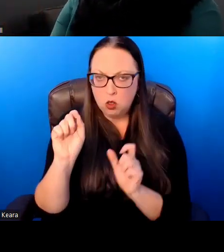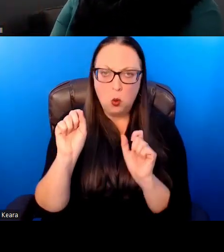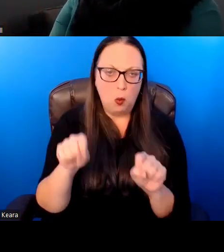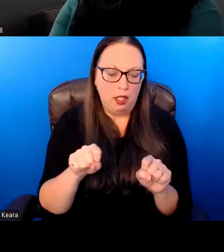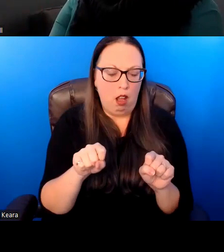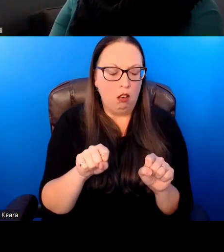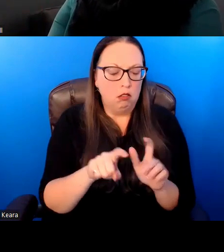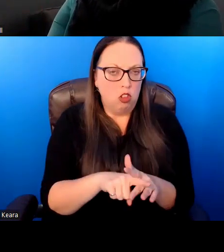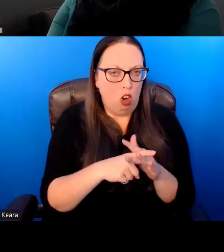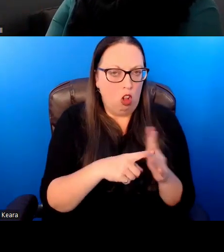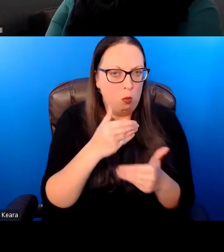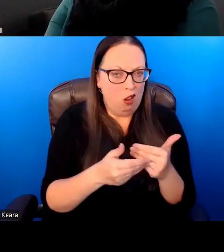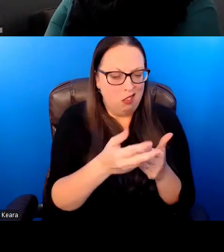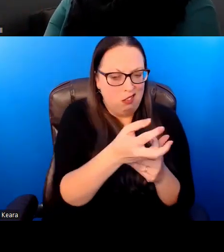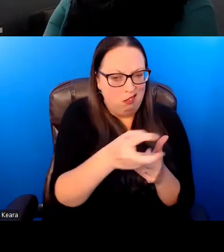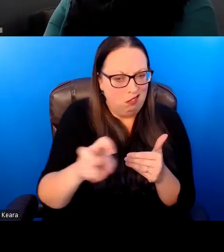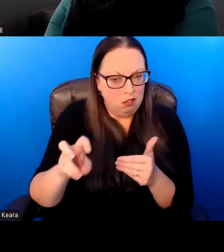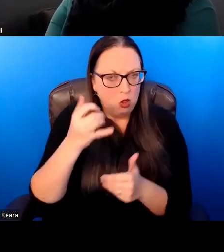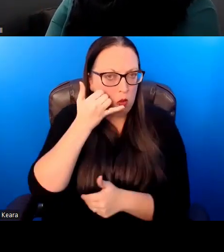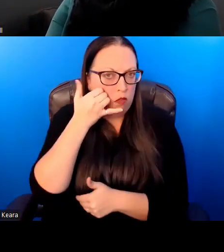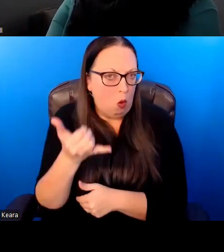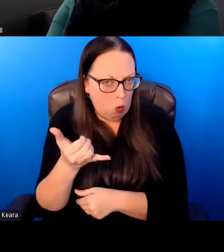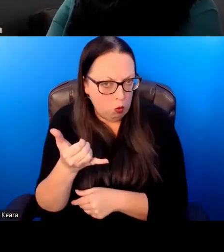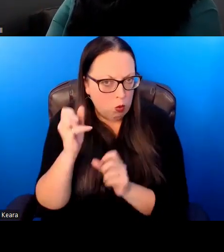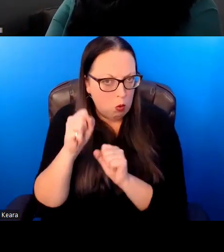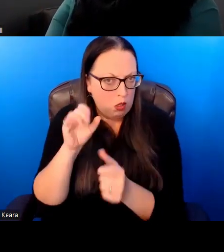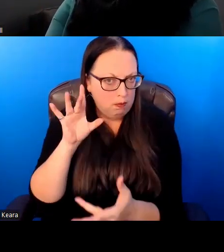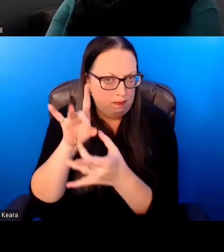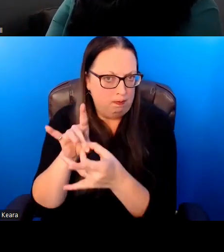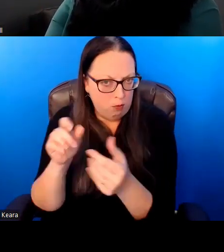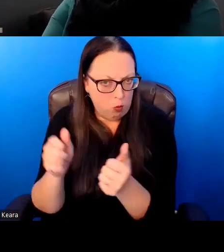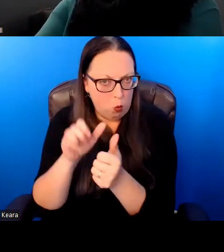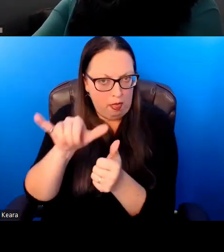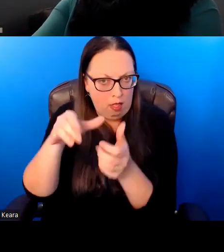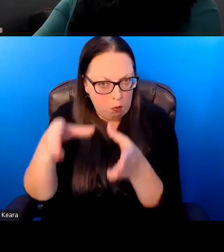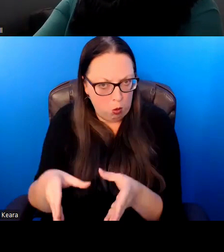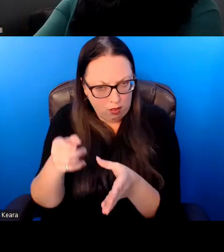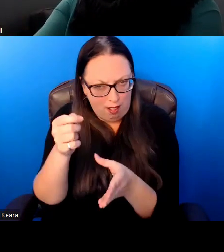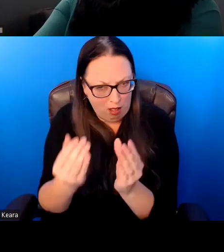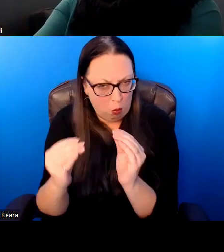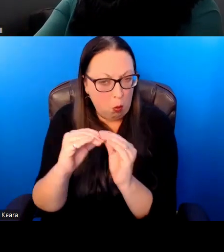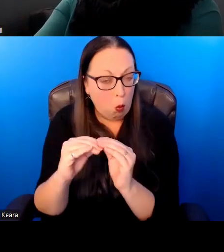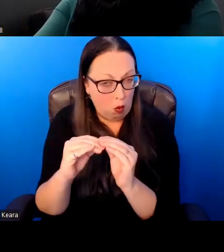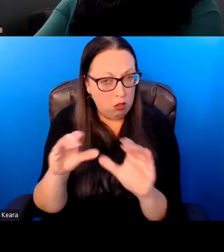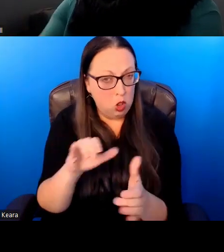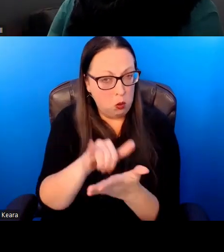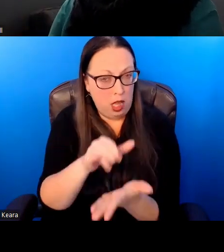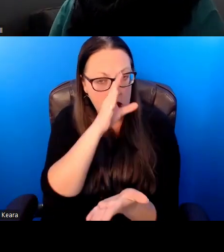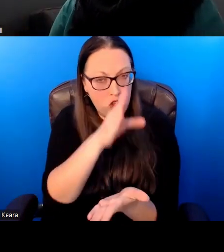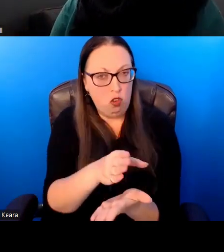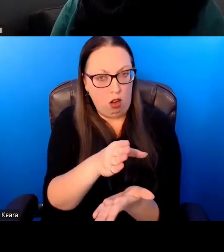that to a phone call so that we're able to connect with the person a bit more and then do that direct